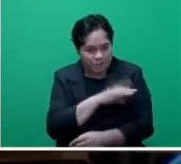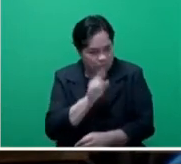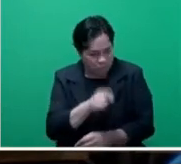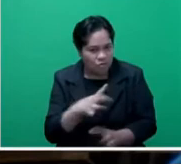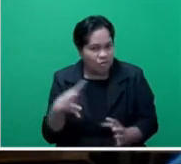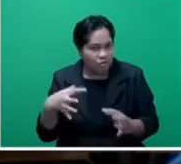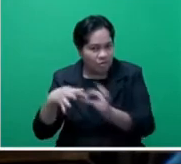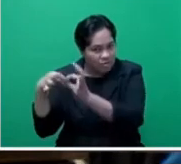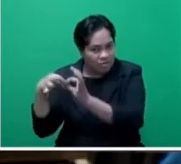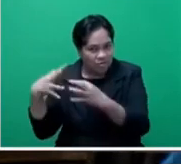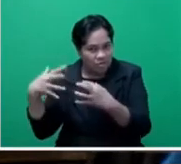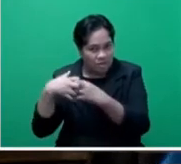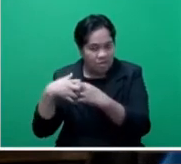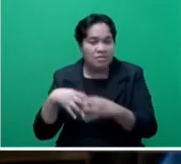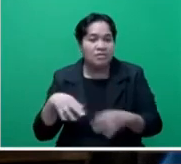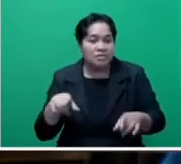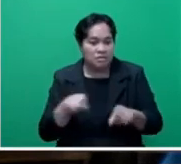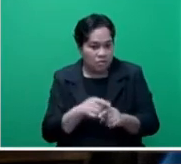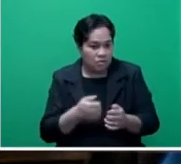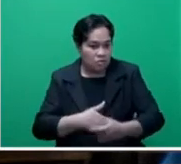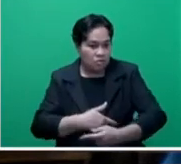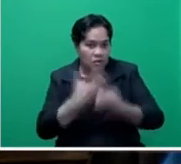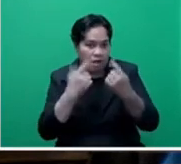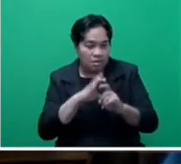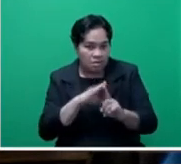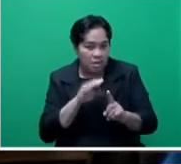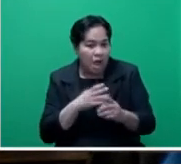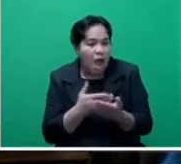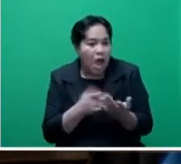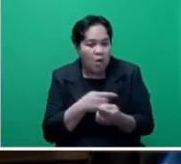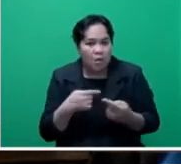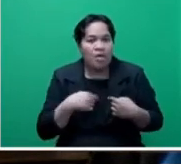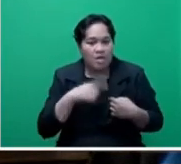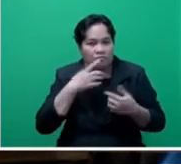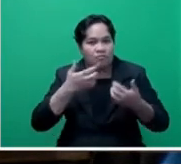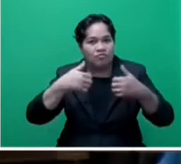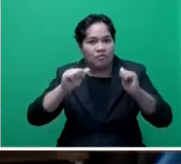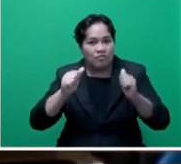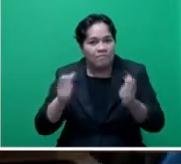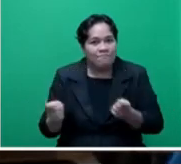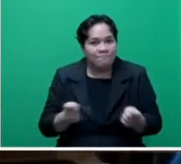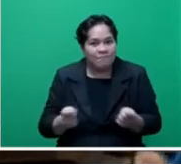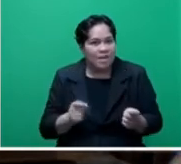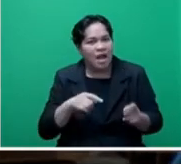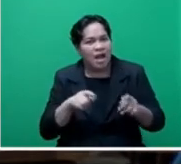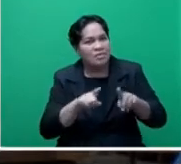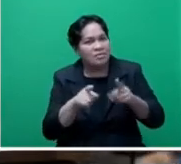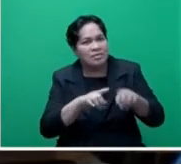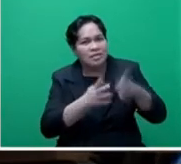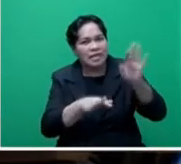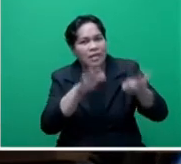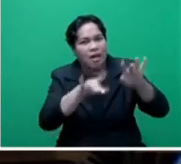aspects. The greatest example is how we have managed to achieve what countries around the world can only dream